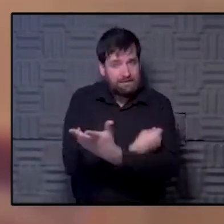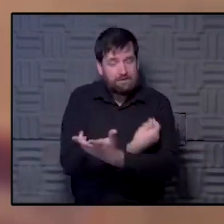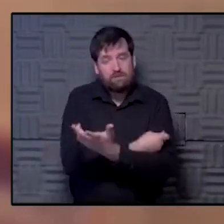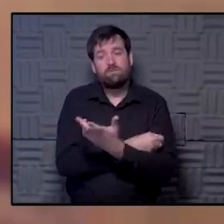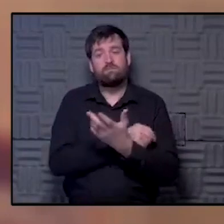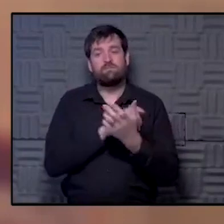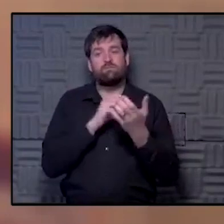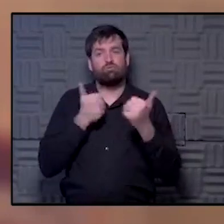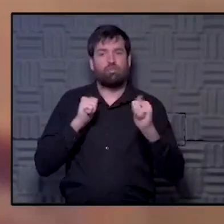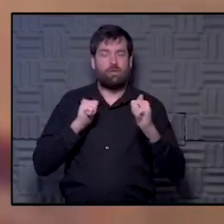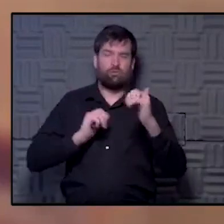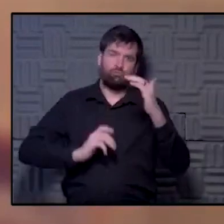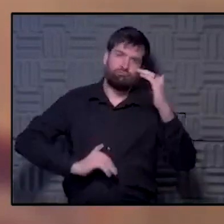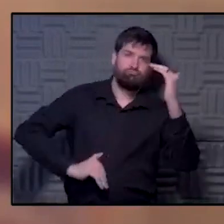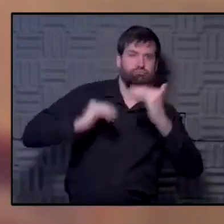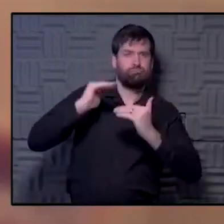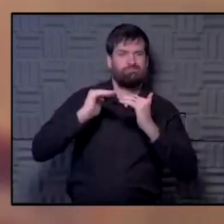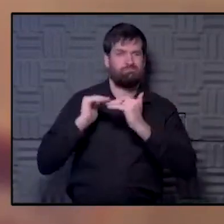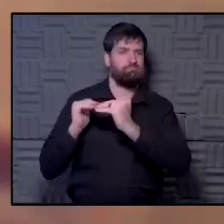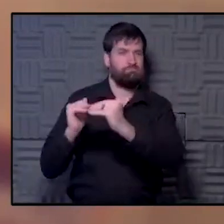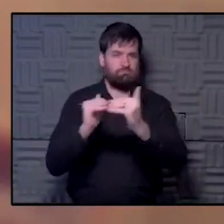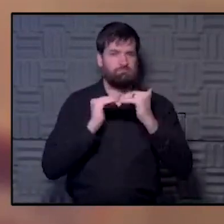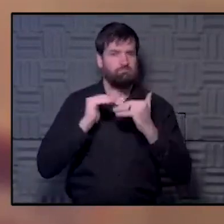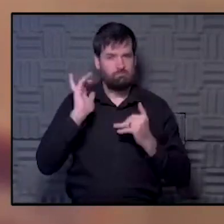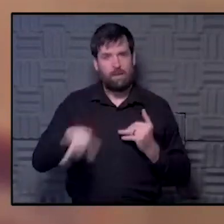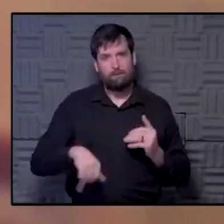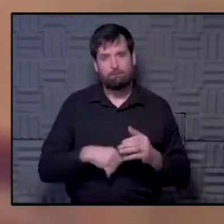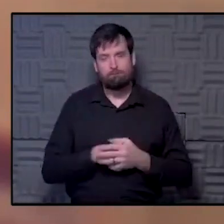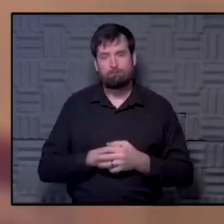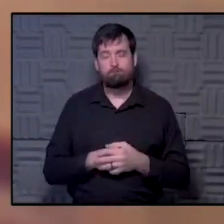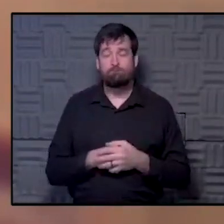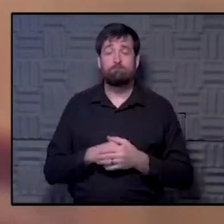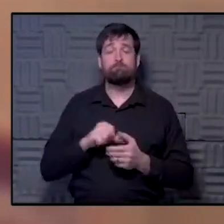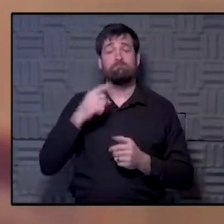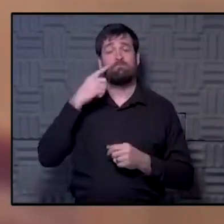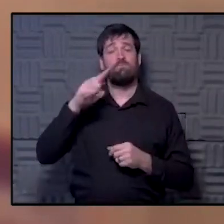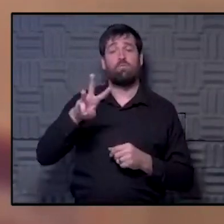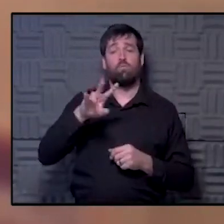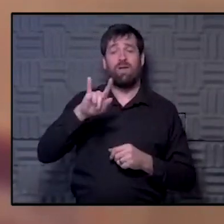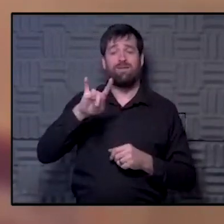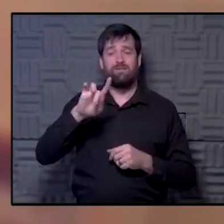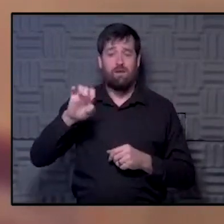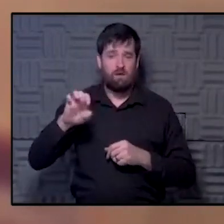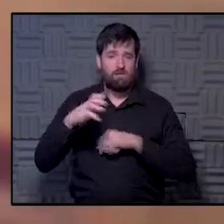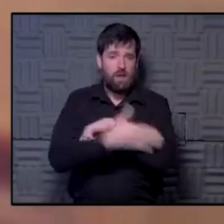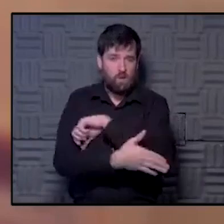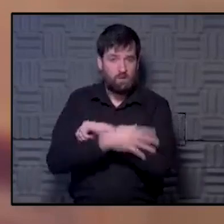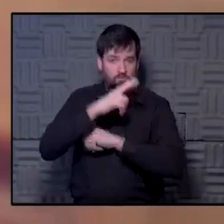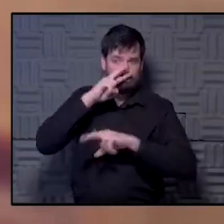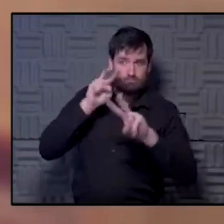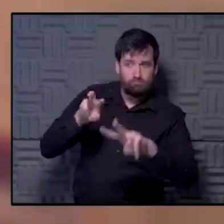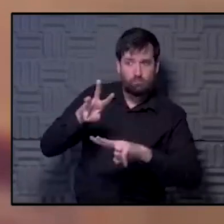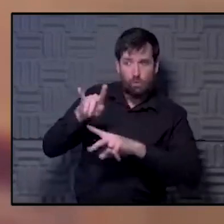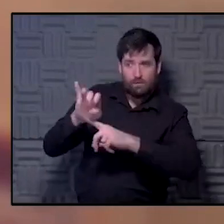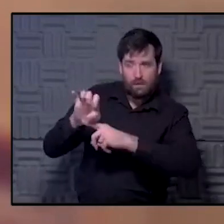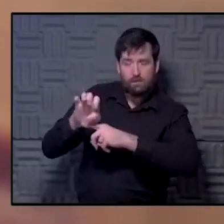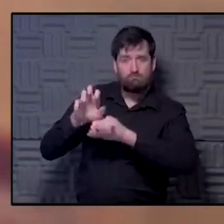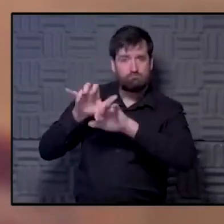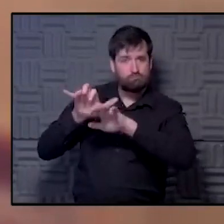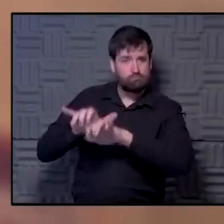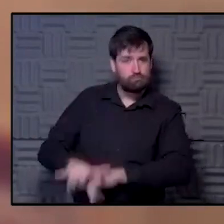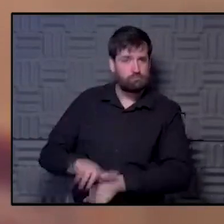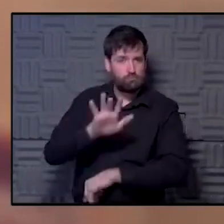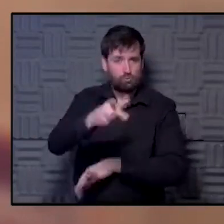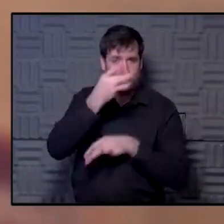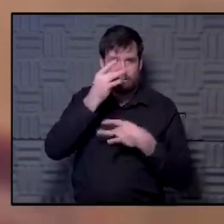that tries to take care of that. And for Wyandotte County, when you go on their website and fill out your interest in